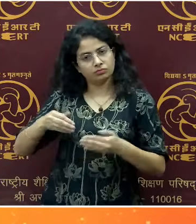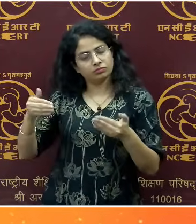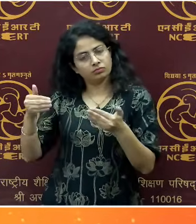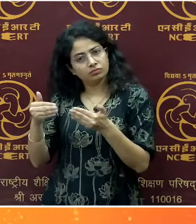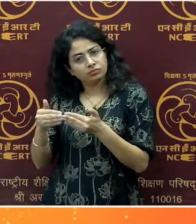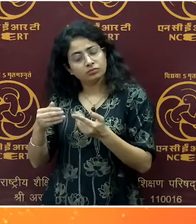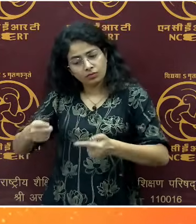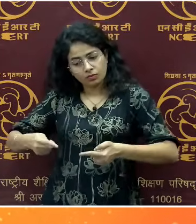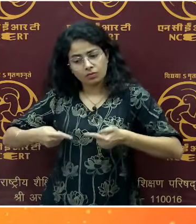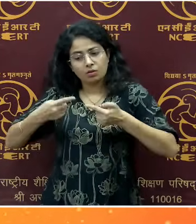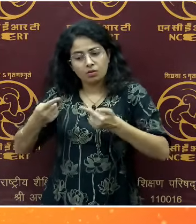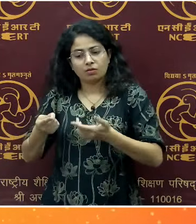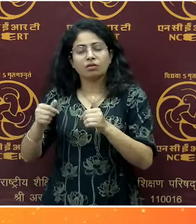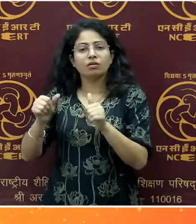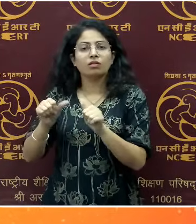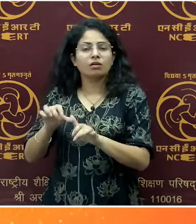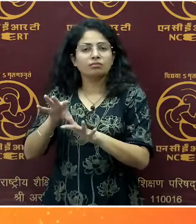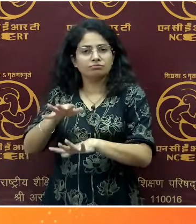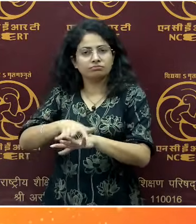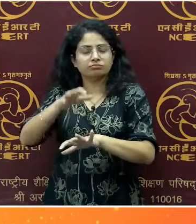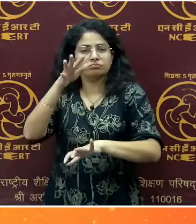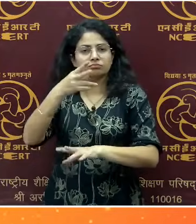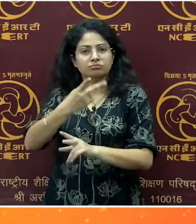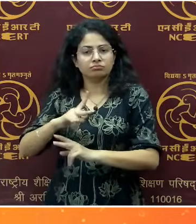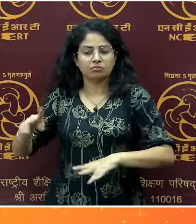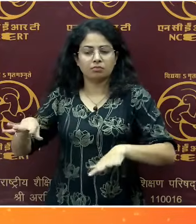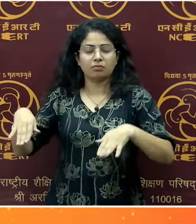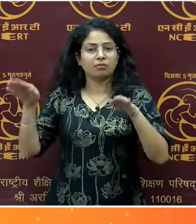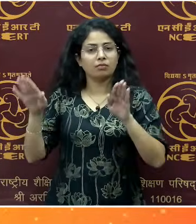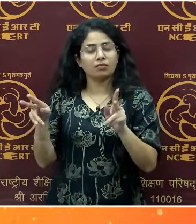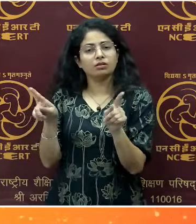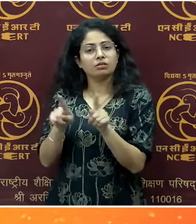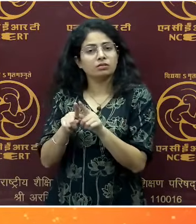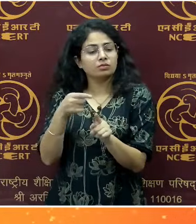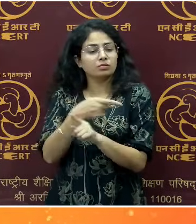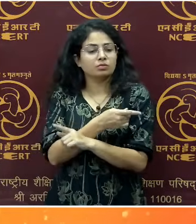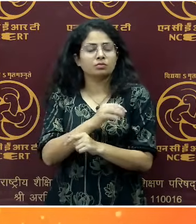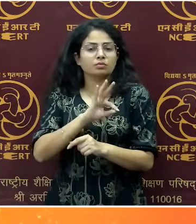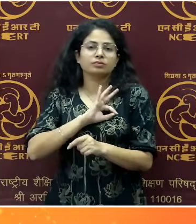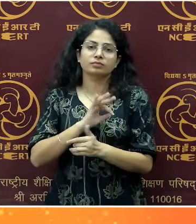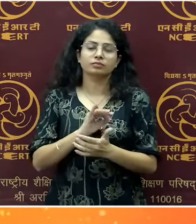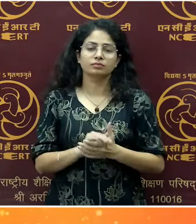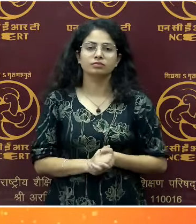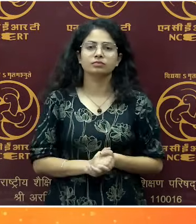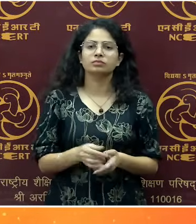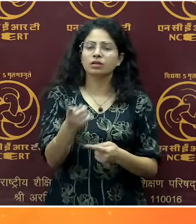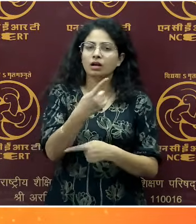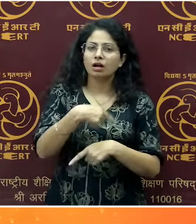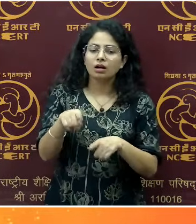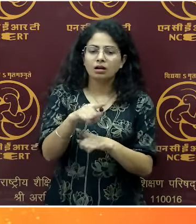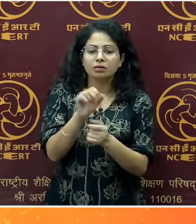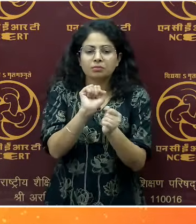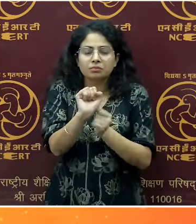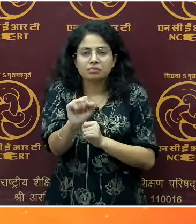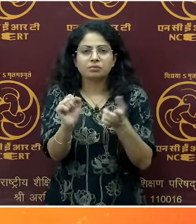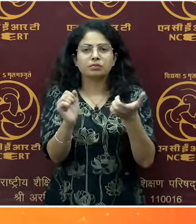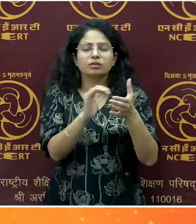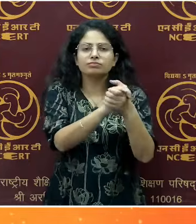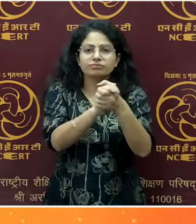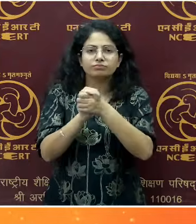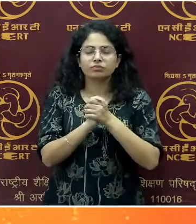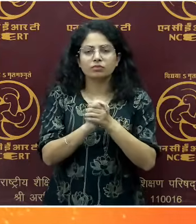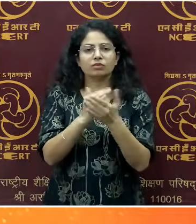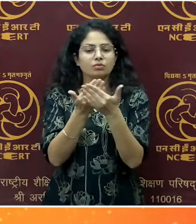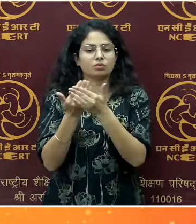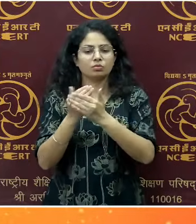and all the animals and birds loved him. So, he came as you also come to meet your friends after